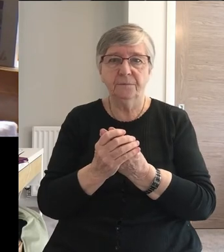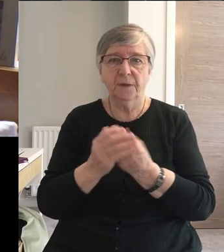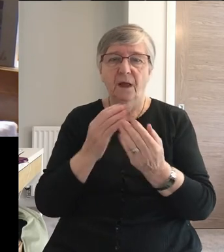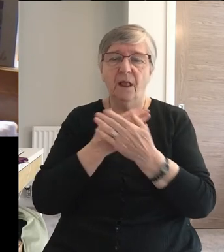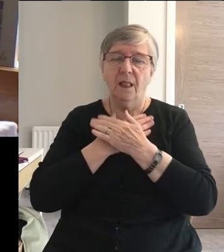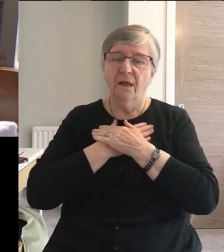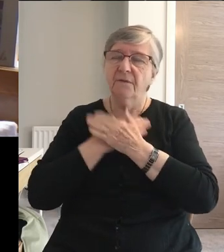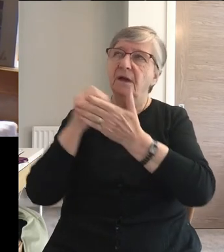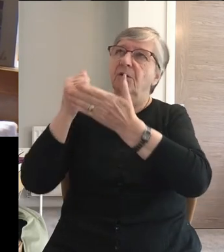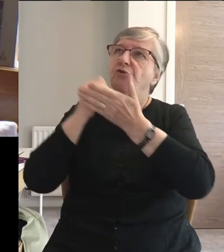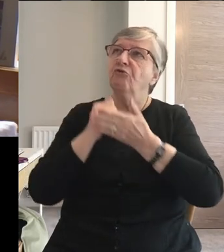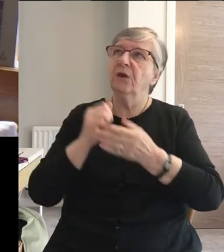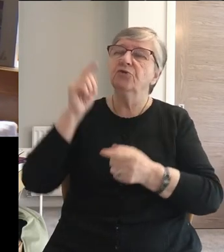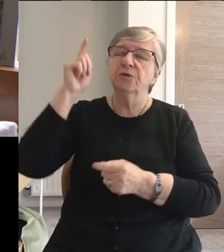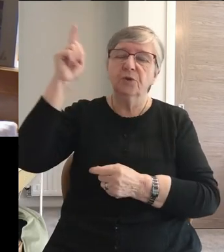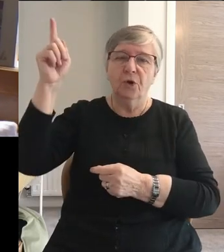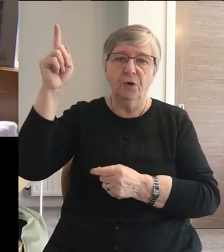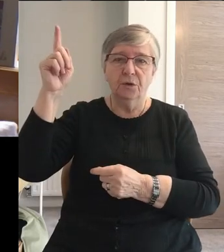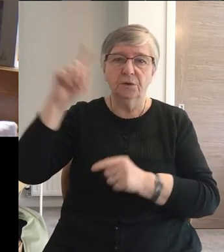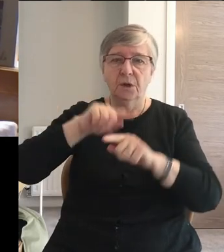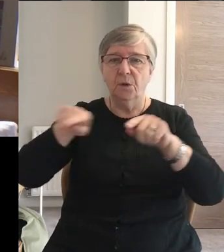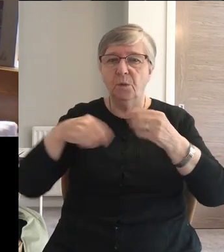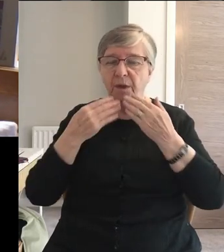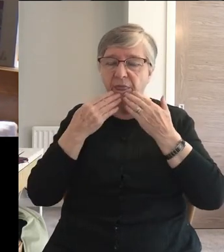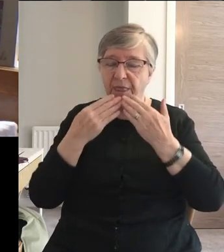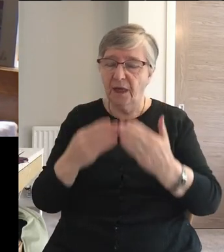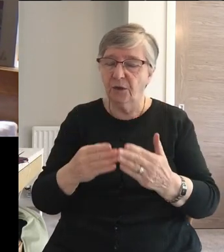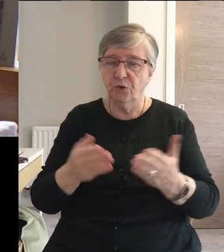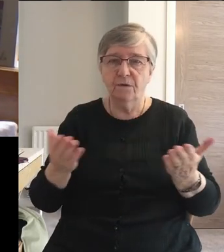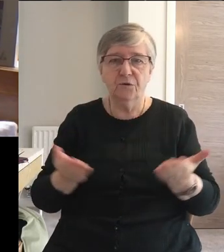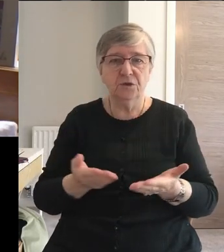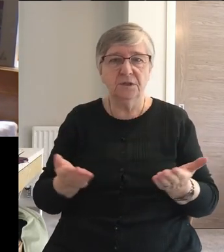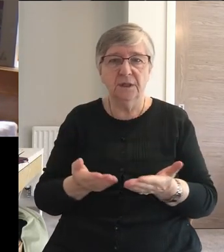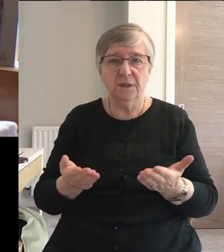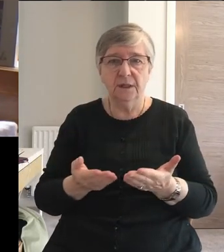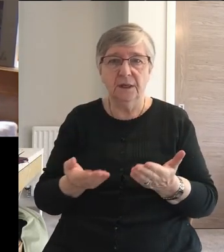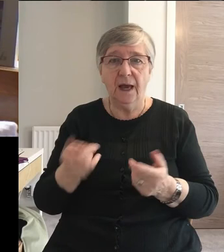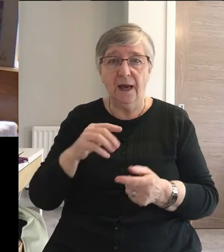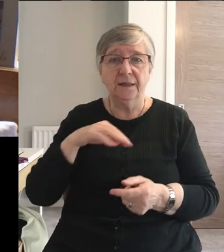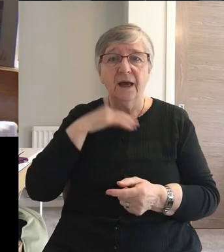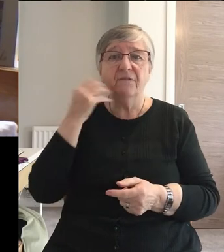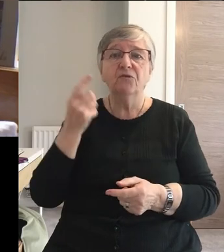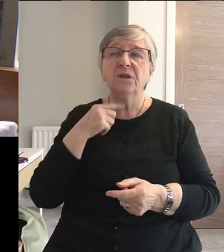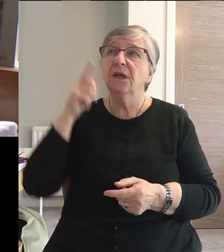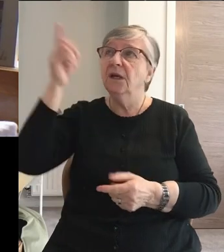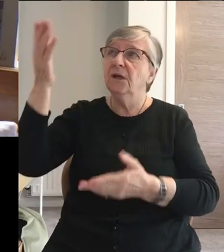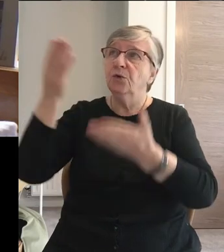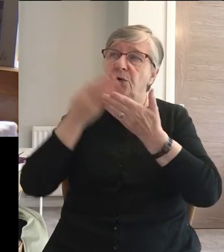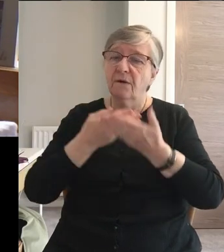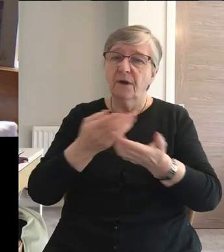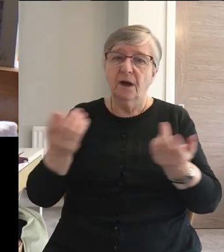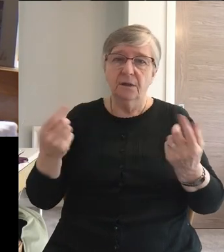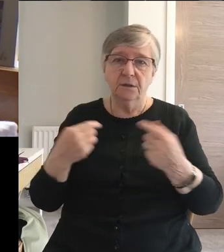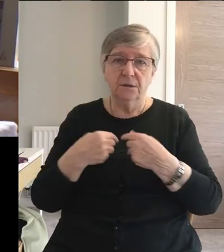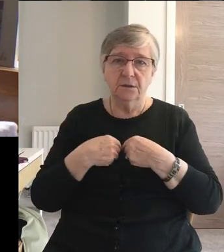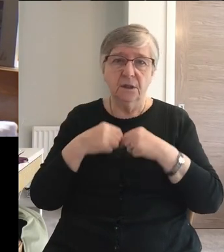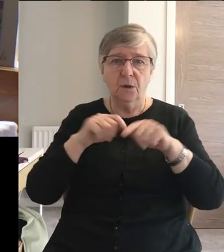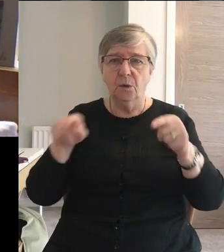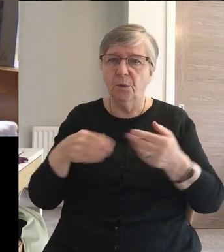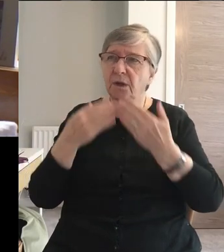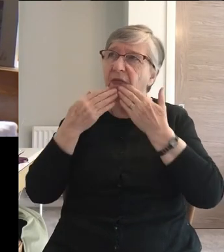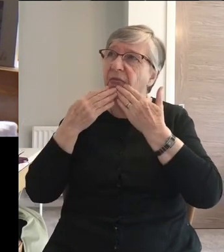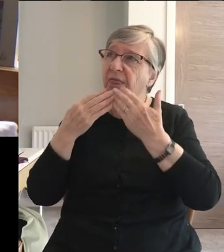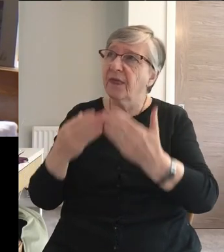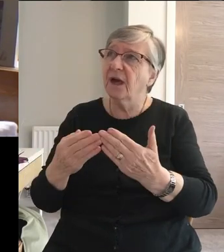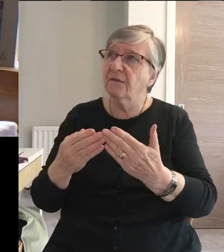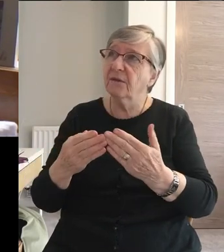Loving, gracious God, we thank you for this day and every day you've given us. We are so grateful that